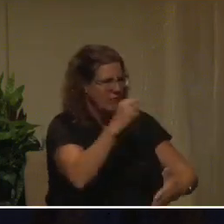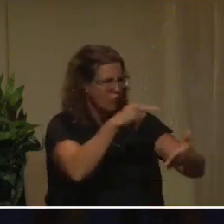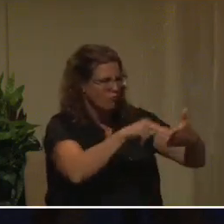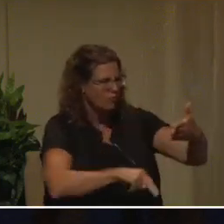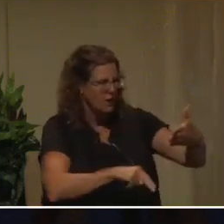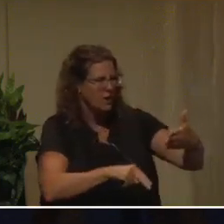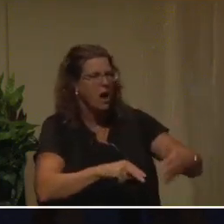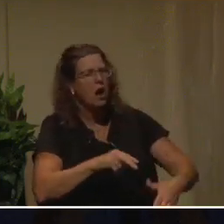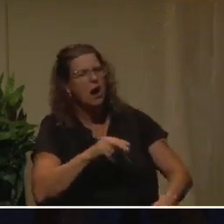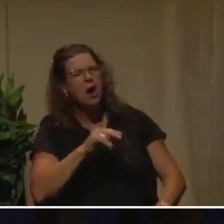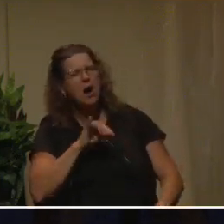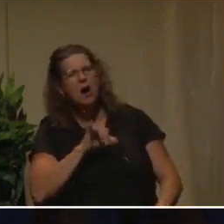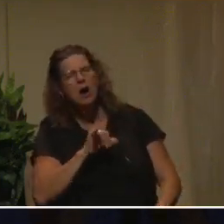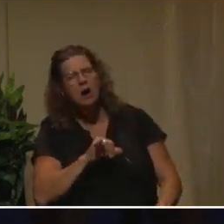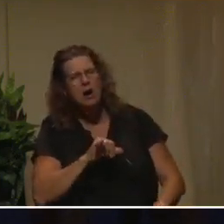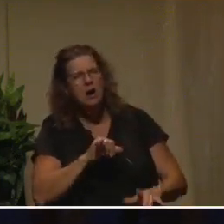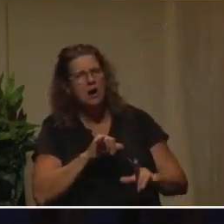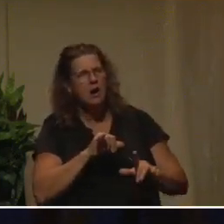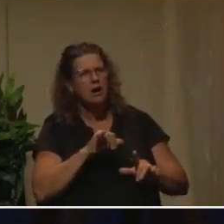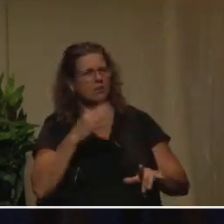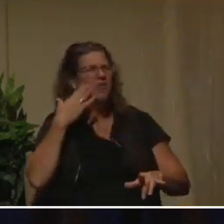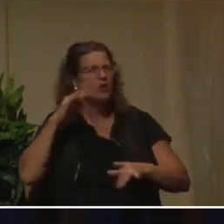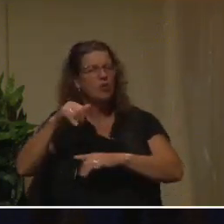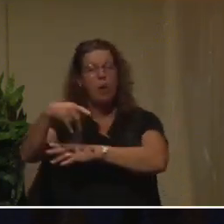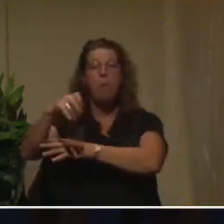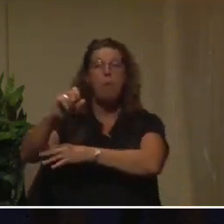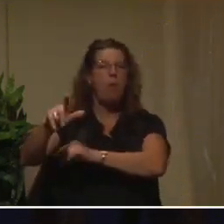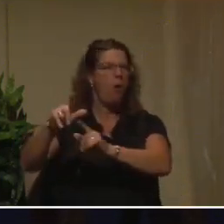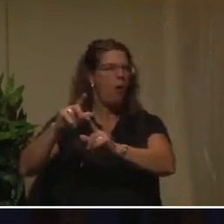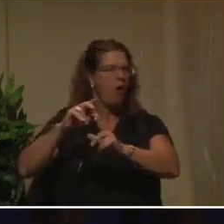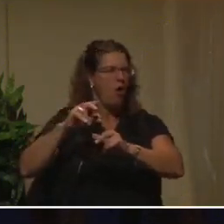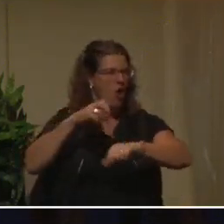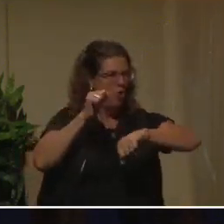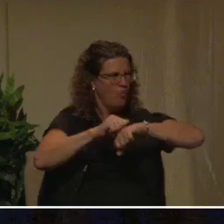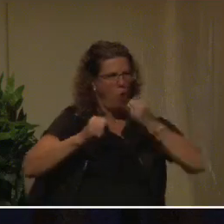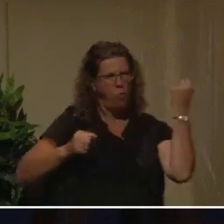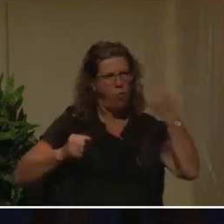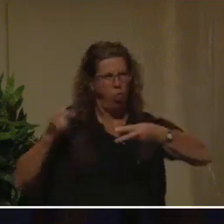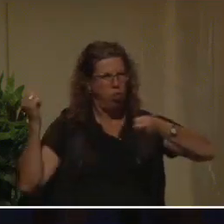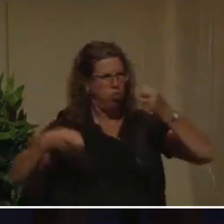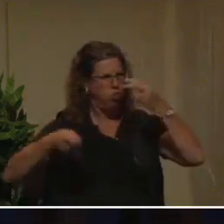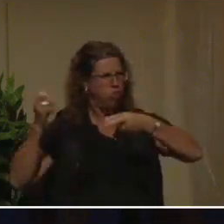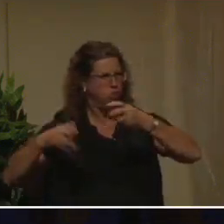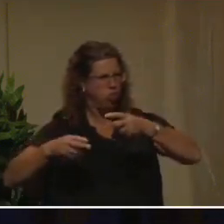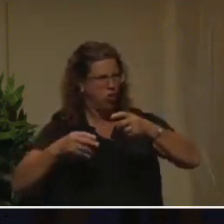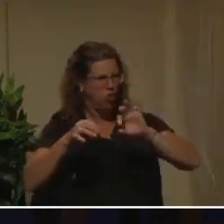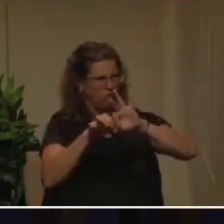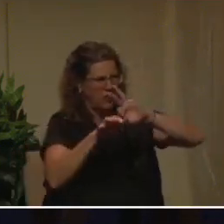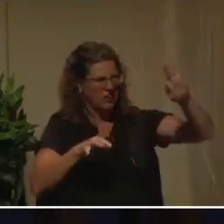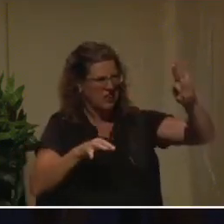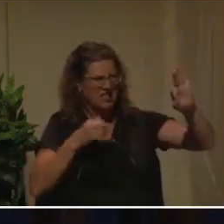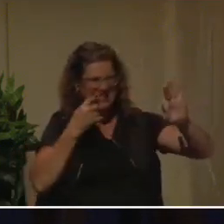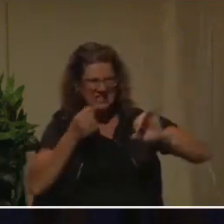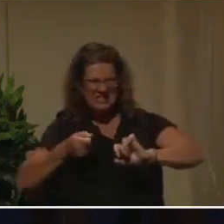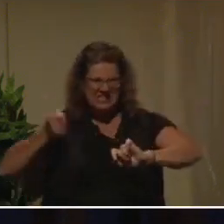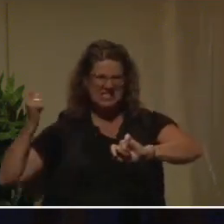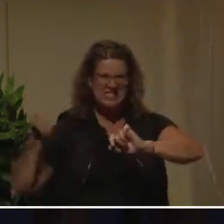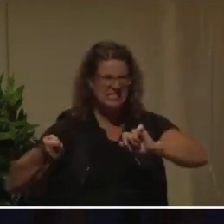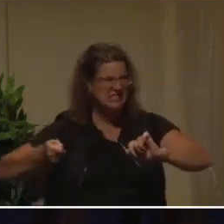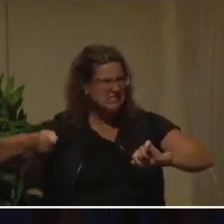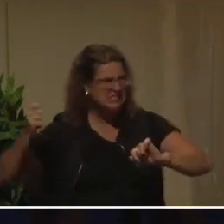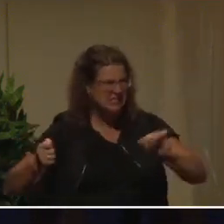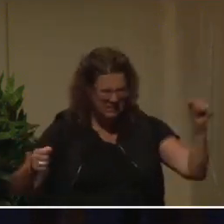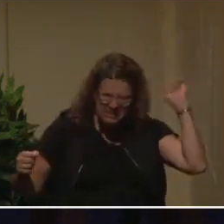half a dozen other occasions. He was pelted with rocks. He was beaten with rods. He was whipped. You name it. And